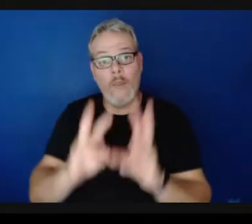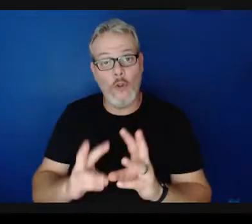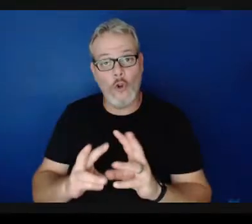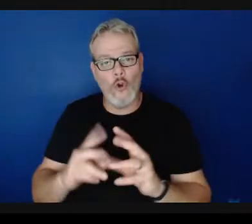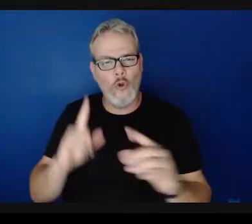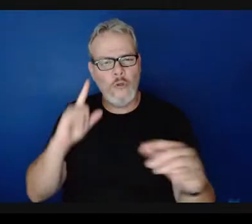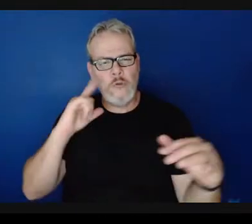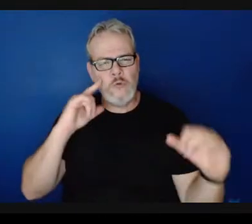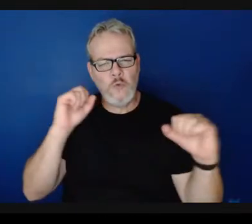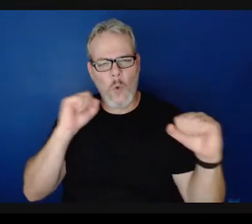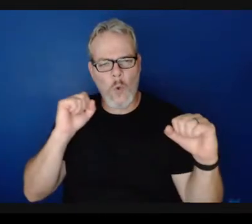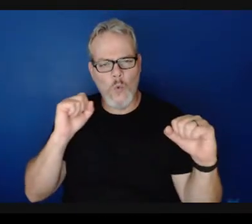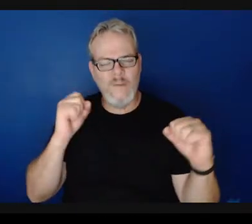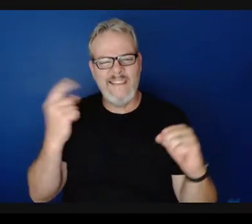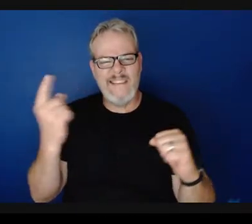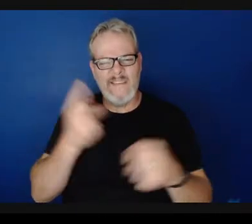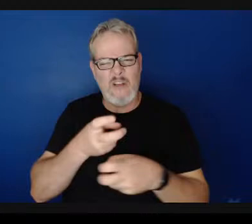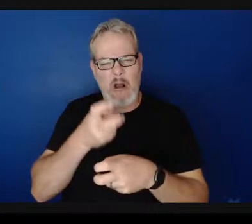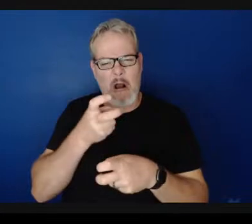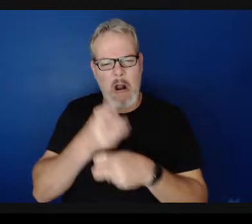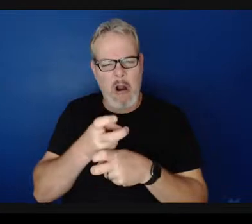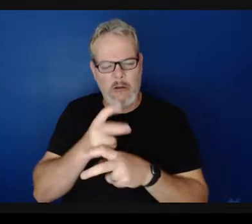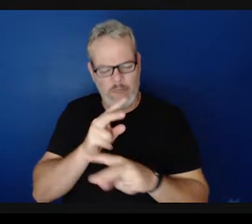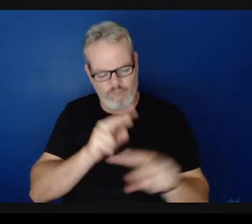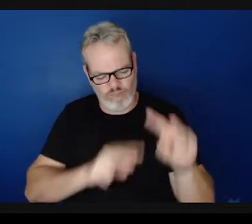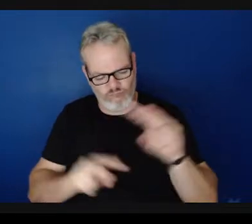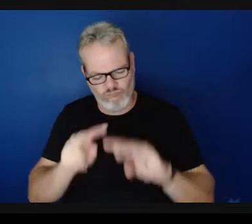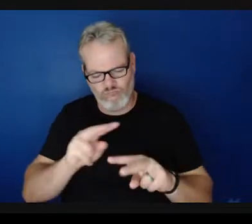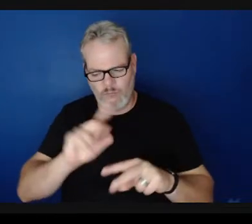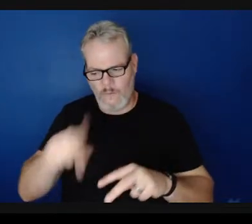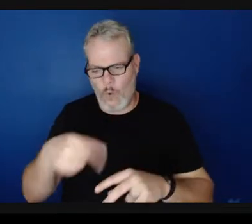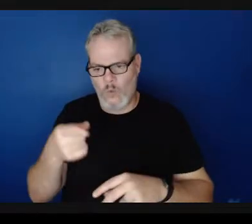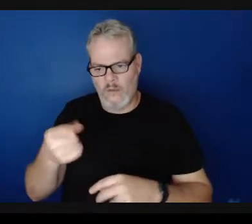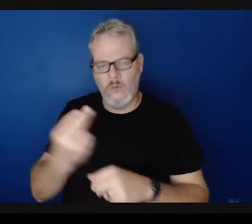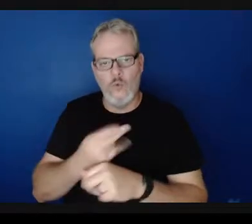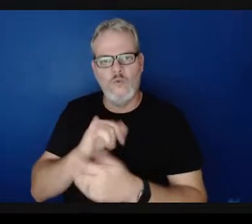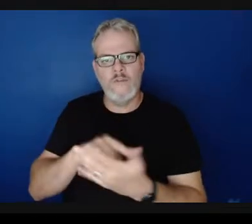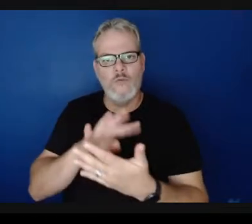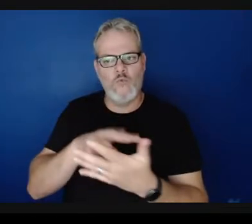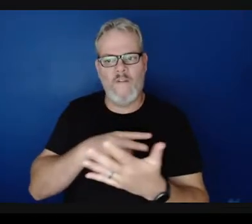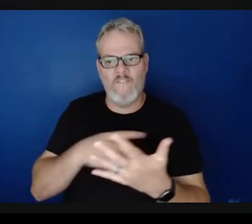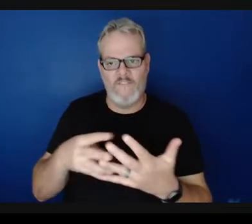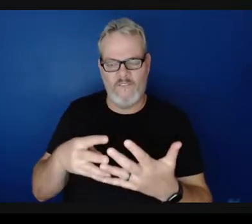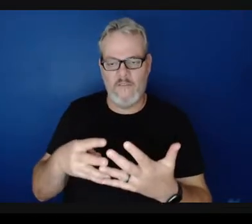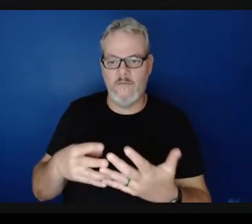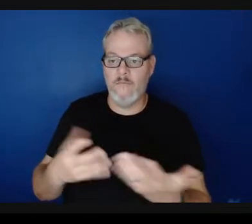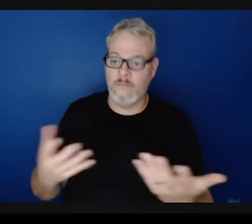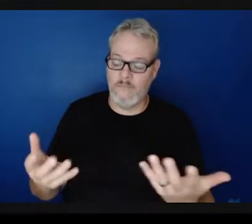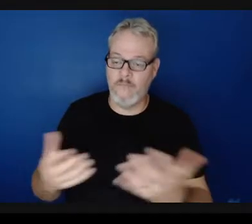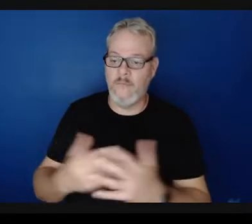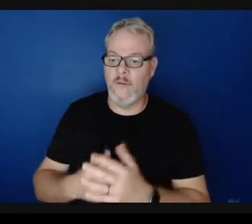to really pin down when just looking at this graph by itself here. So in any case,